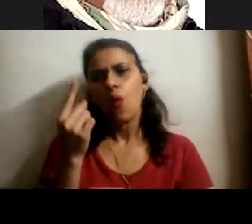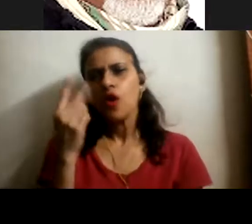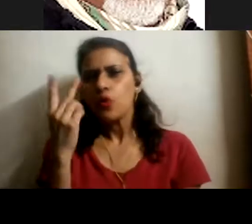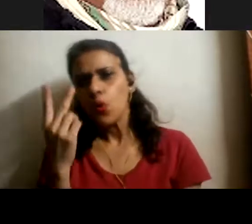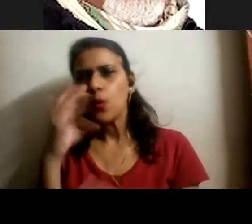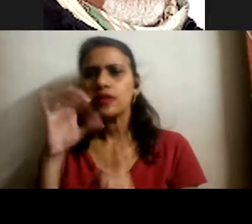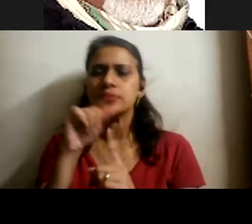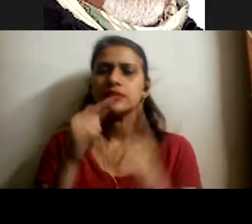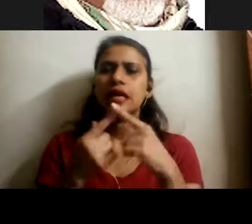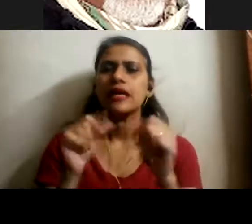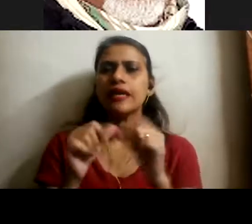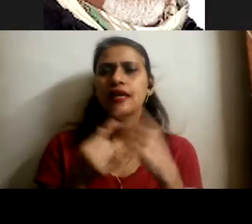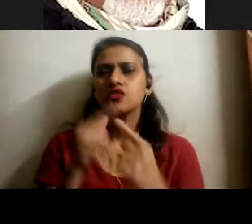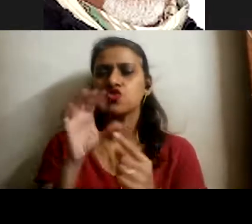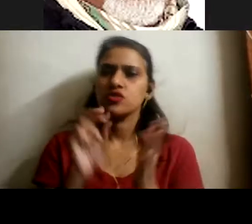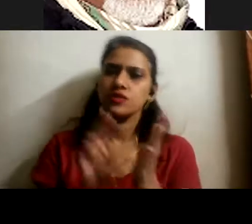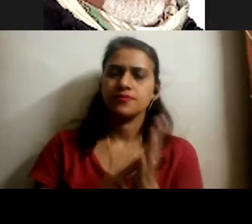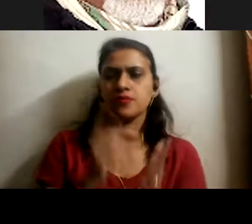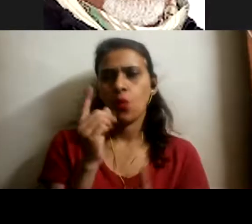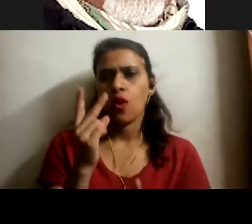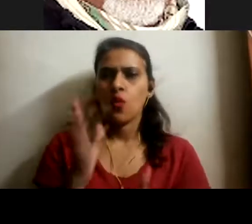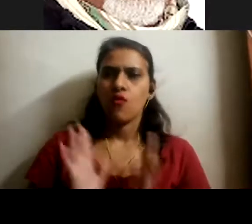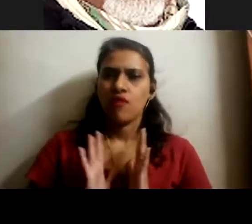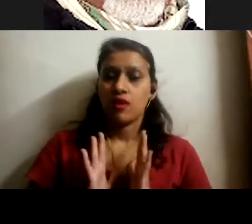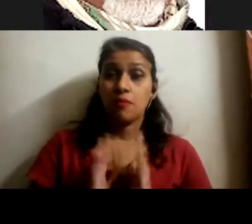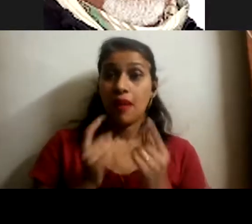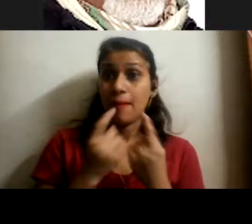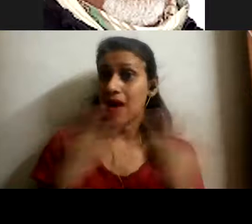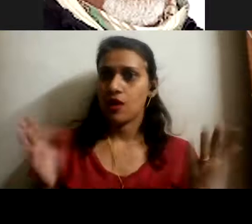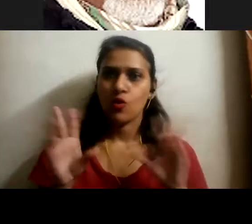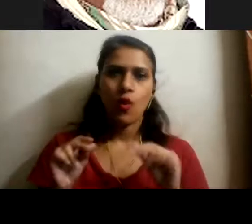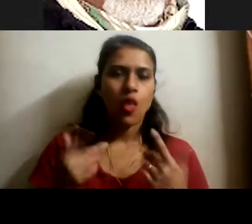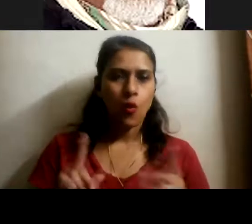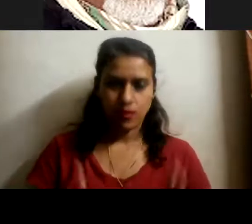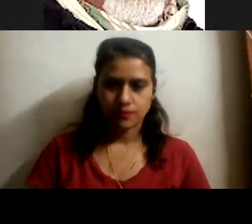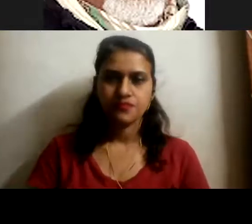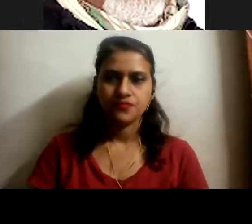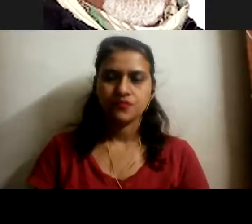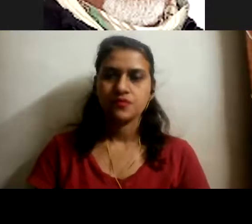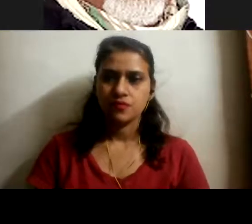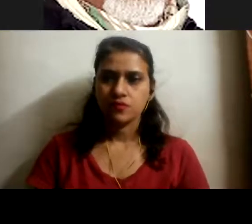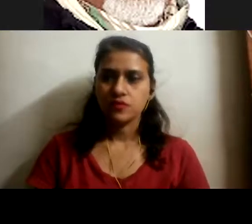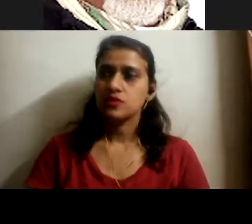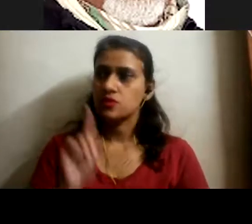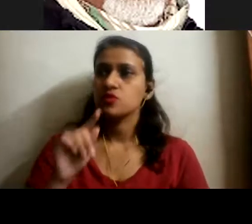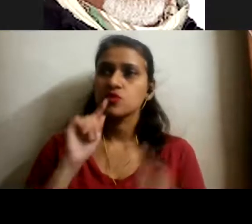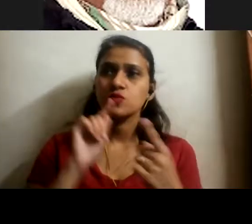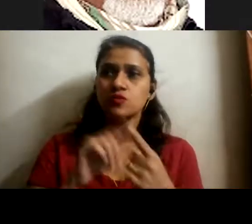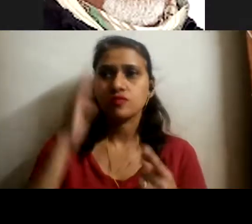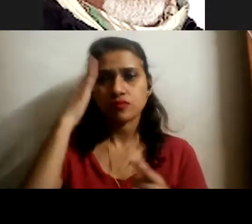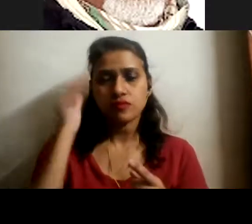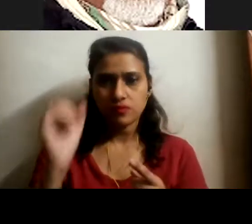2 footnotes you can give. Apart from that, you're not supposed to use excessive footnotes. One point that you should remember here